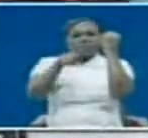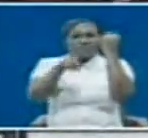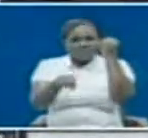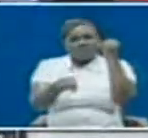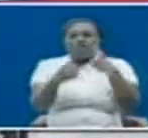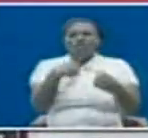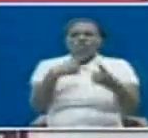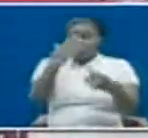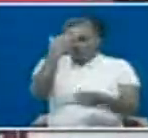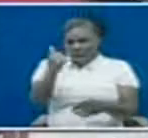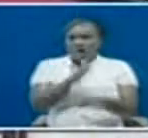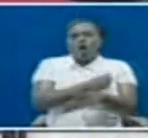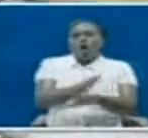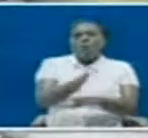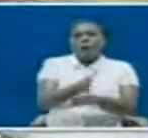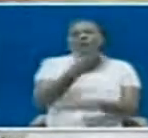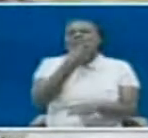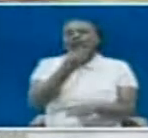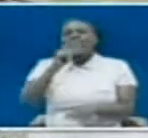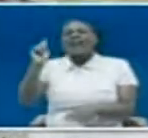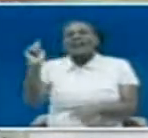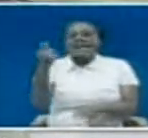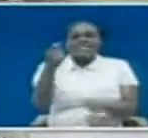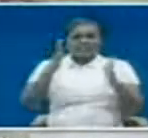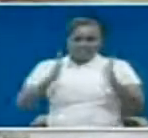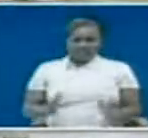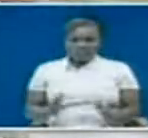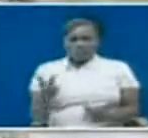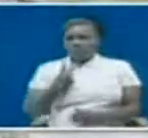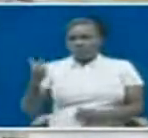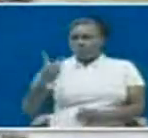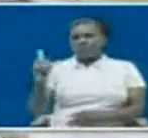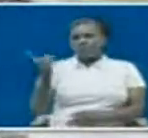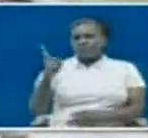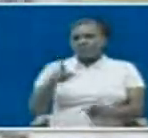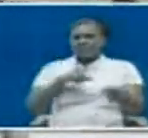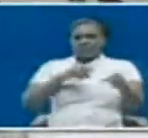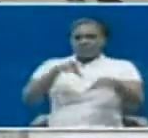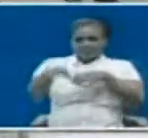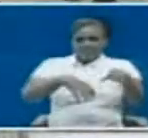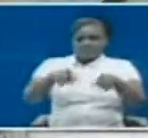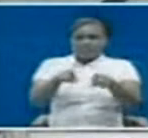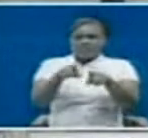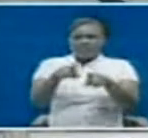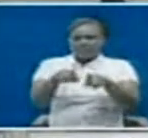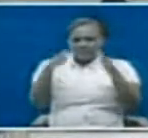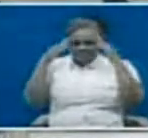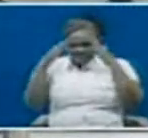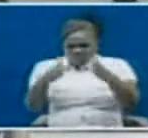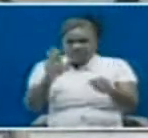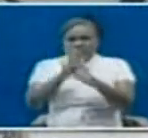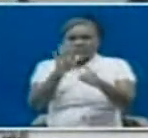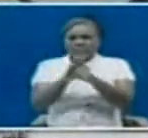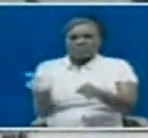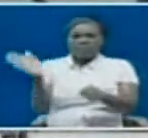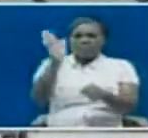about, given that Barack Obama's father was Kenyan. The two Kenyan ministries of culture and tourism have been keen on using the festival to try and roll